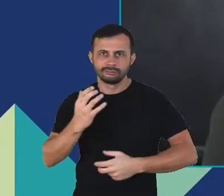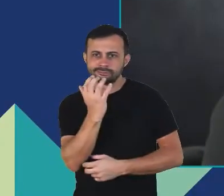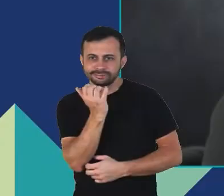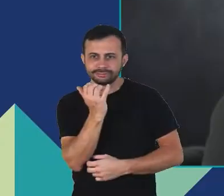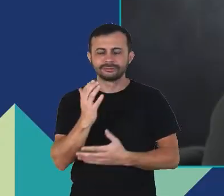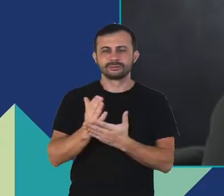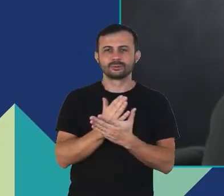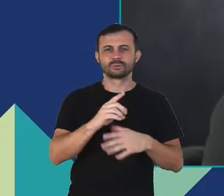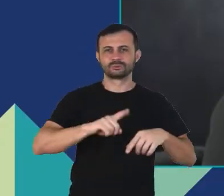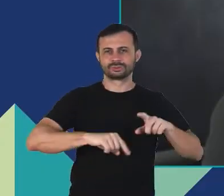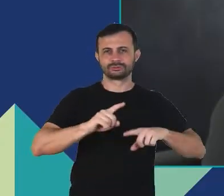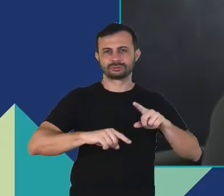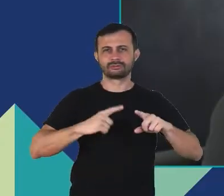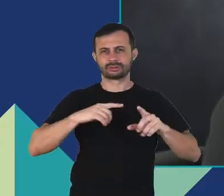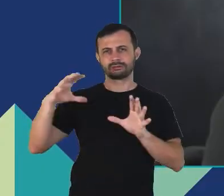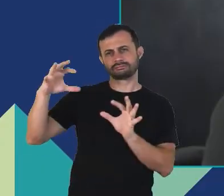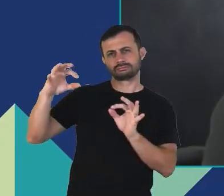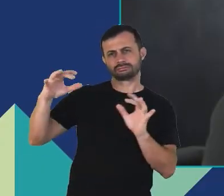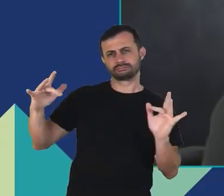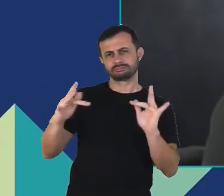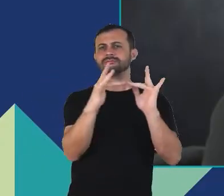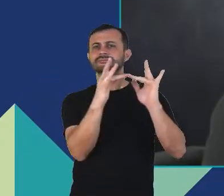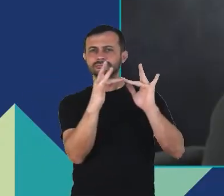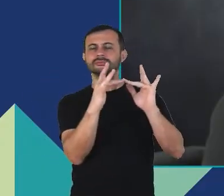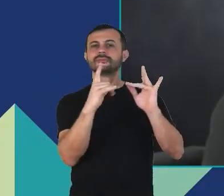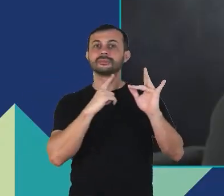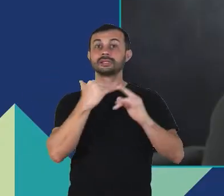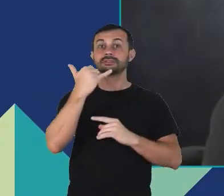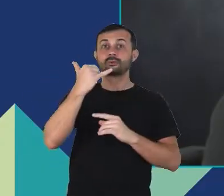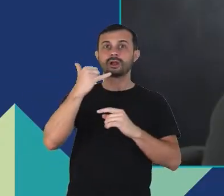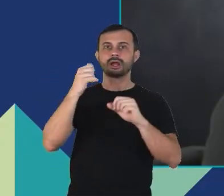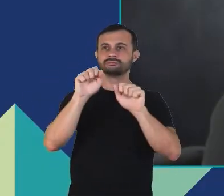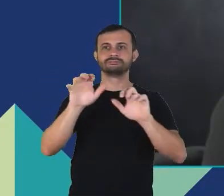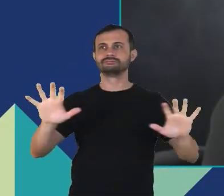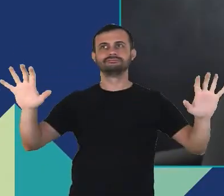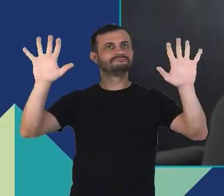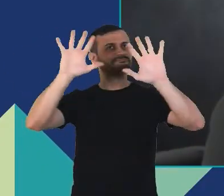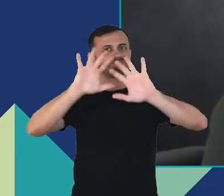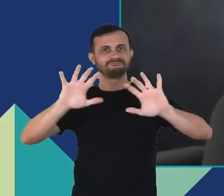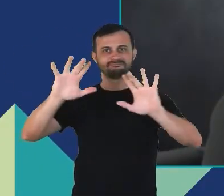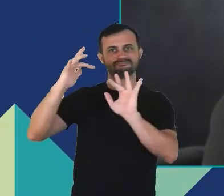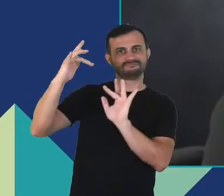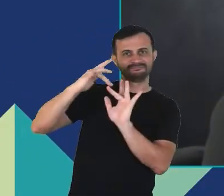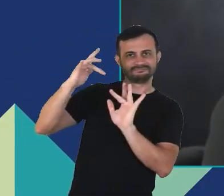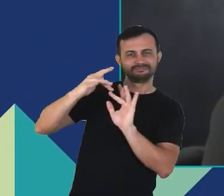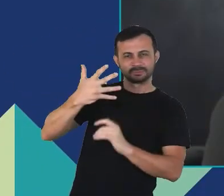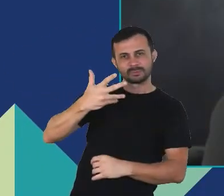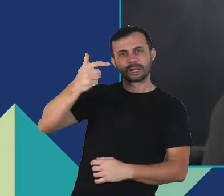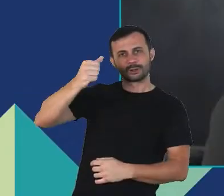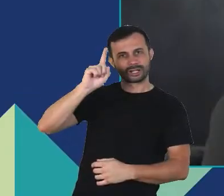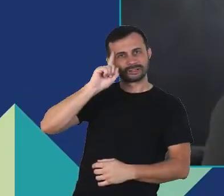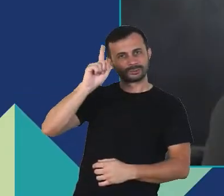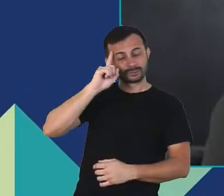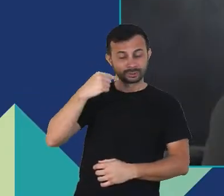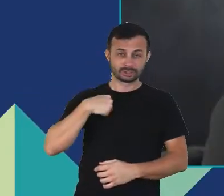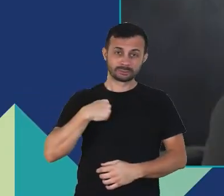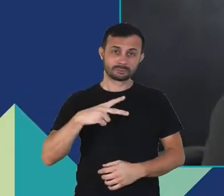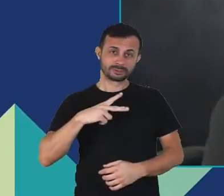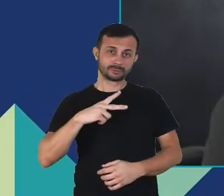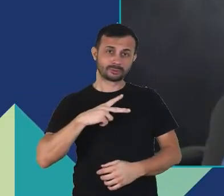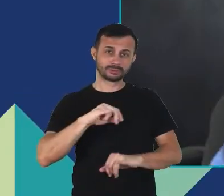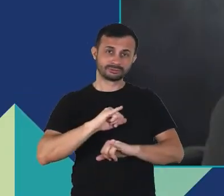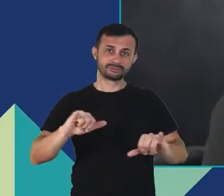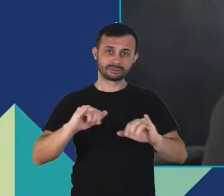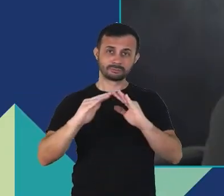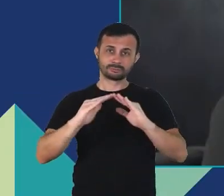cell coverage. I know I can tell you personally, living in British Columbia in Canada, I'm